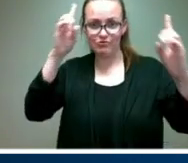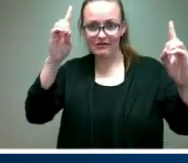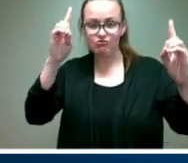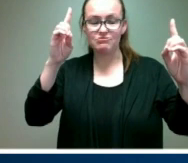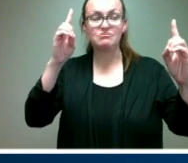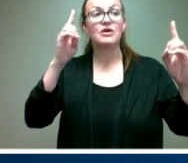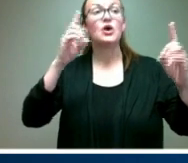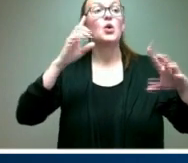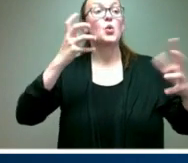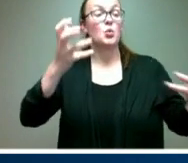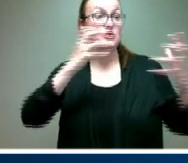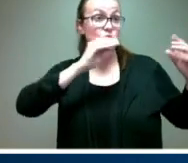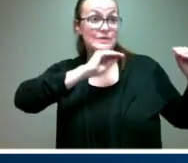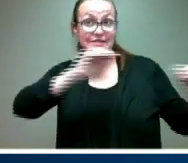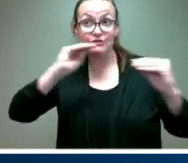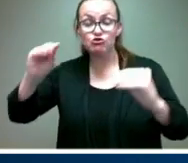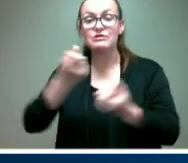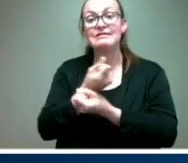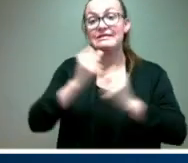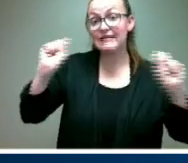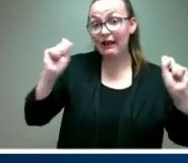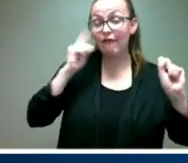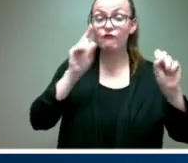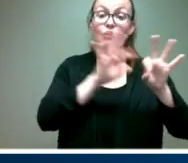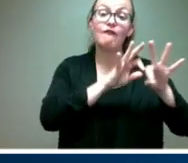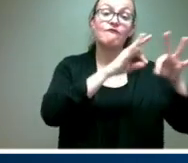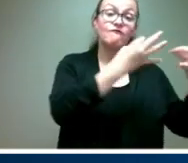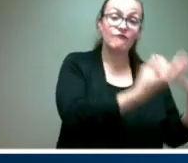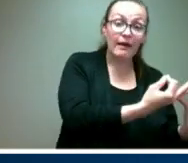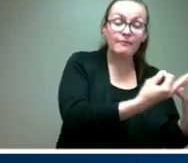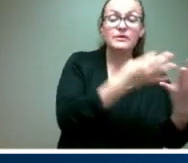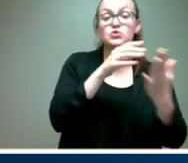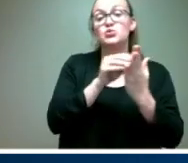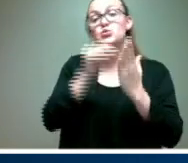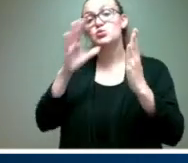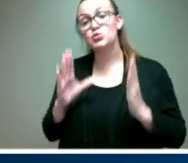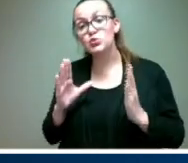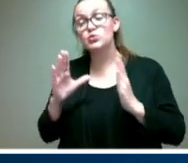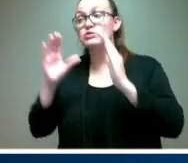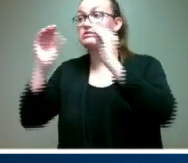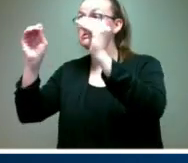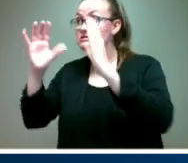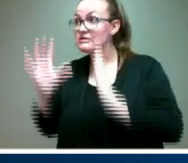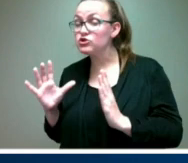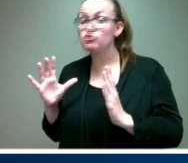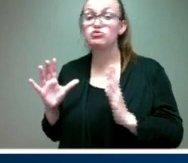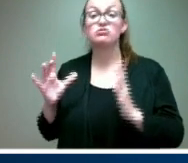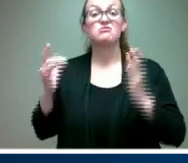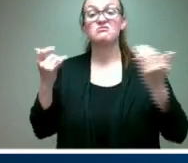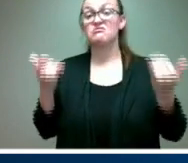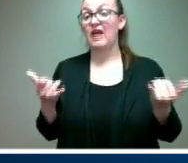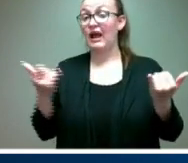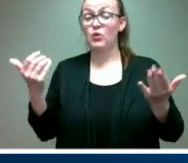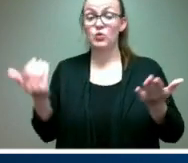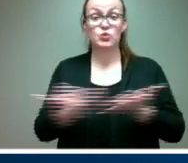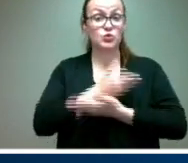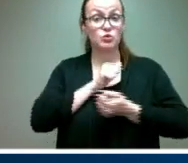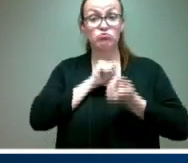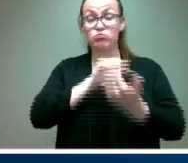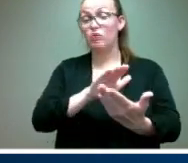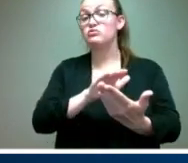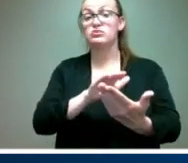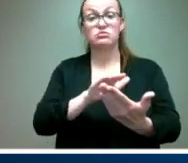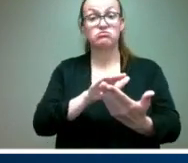teachers. And we do it together, and it's going to be very different than we've ever seen it before. And